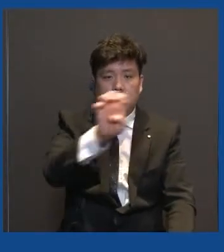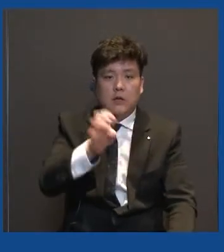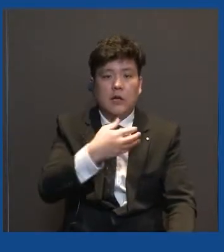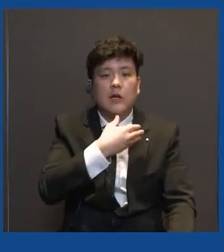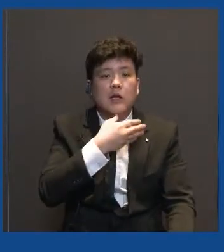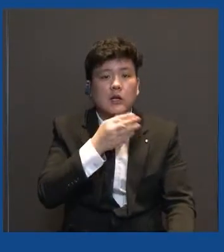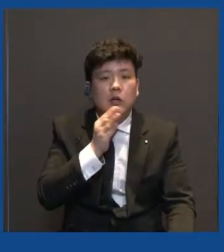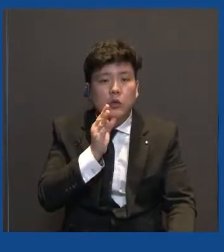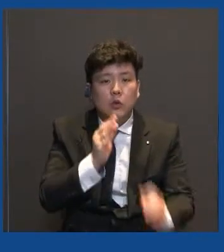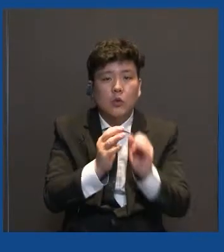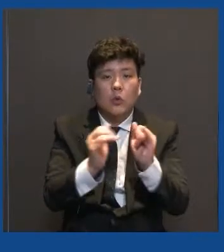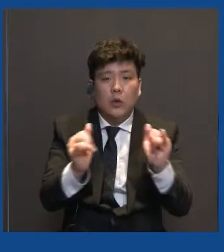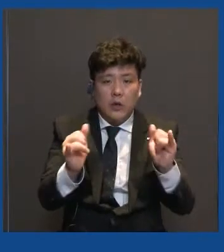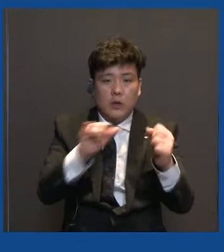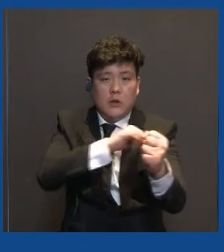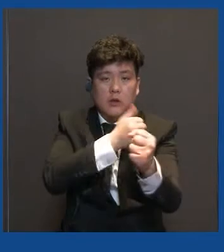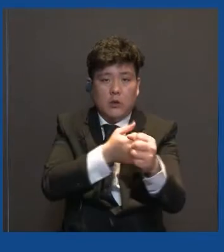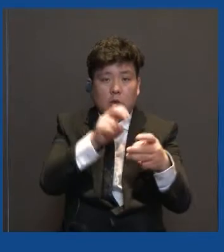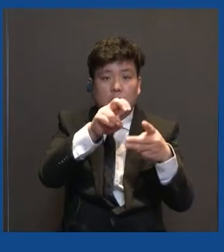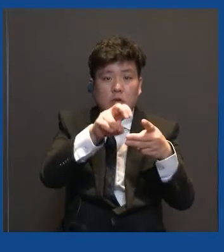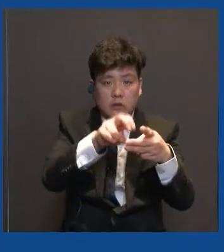for Health and Social Affairs.